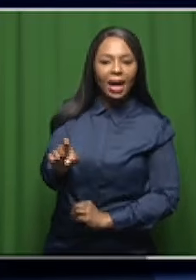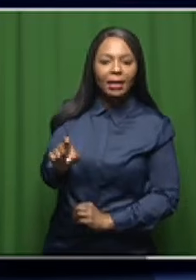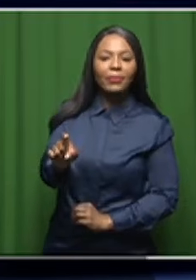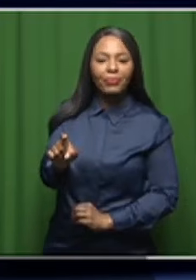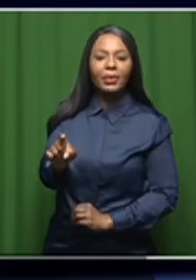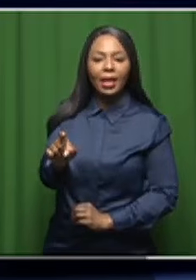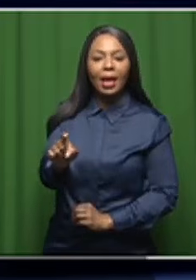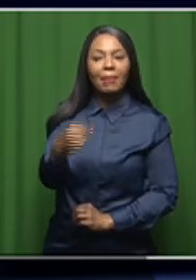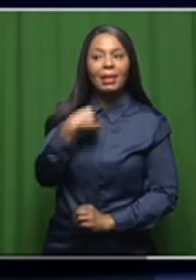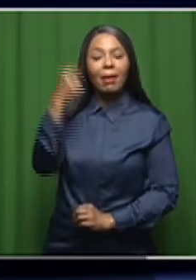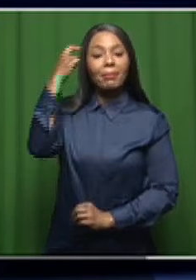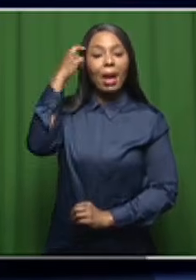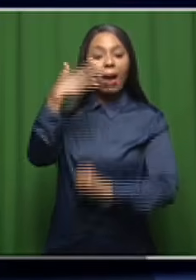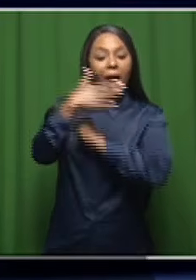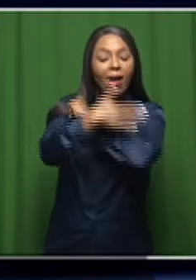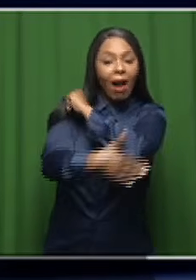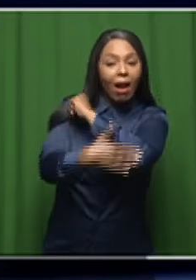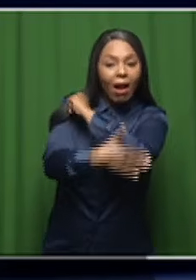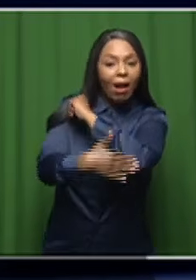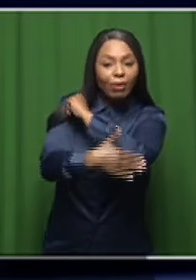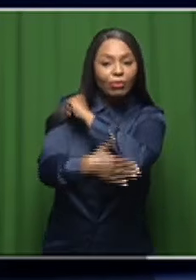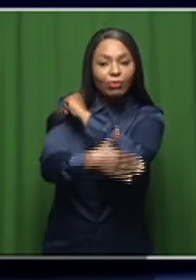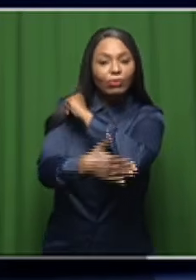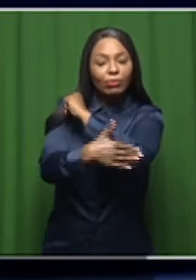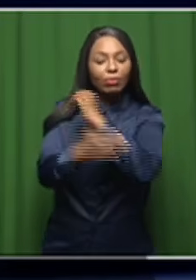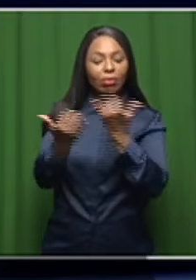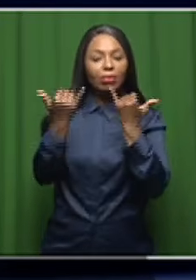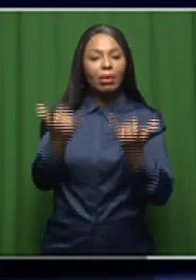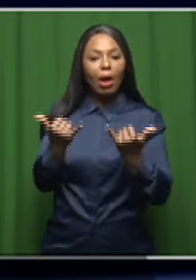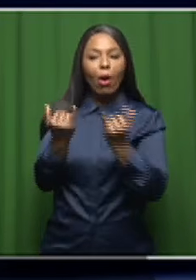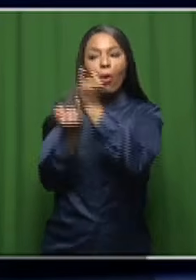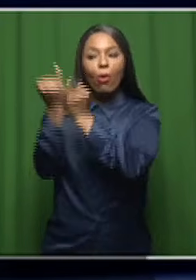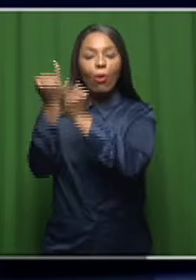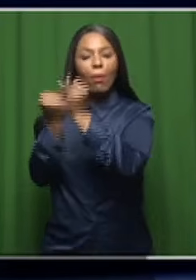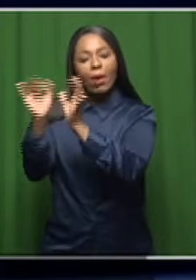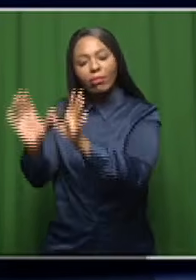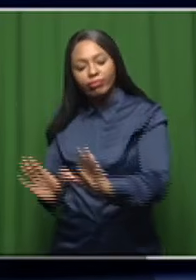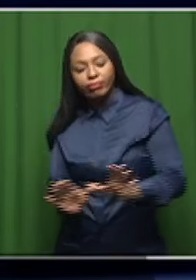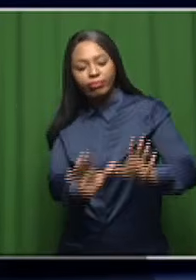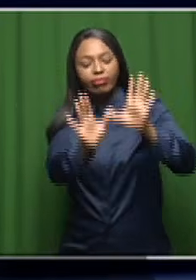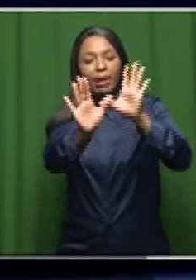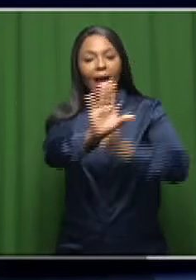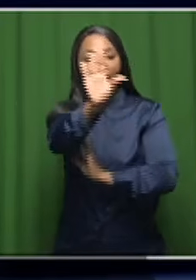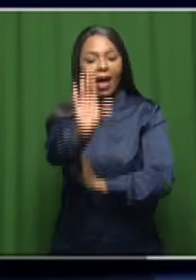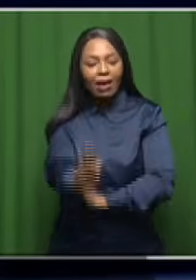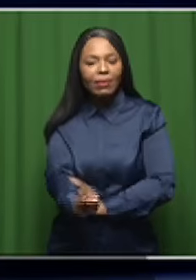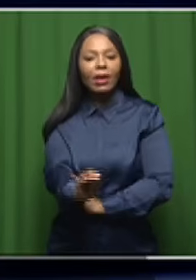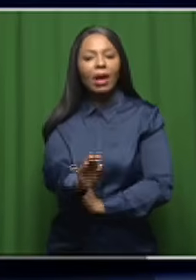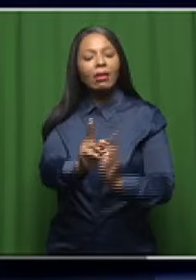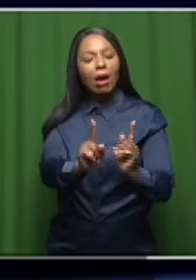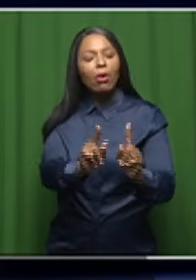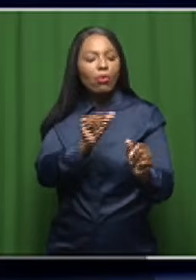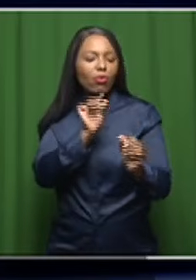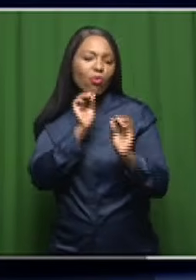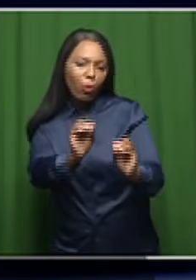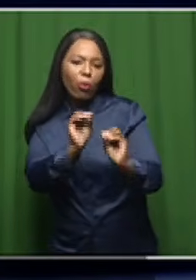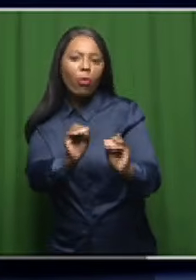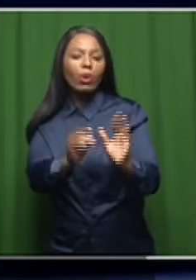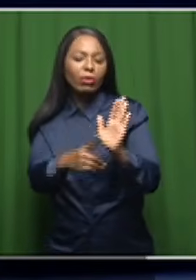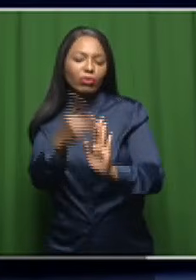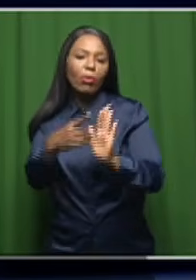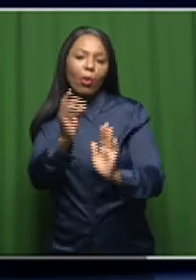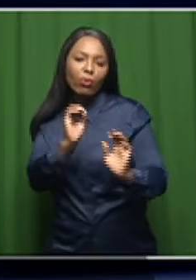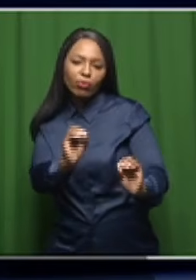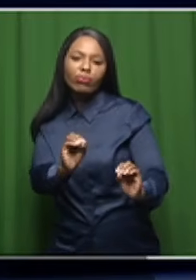a country, comparatively to the rest of the continent as well, we are at least making some inroads. We still have